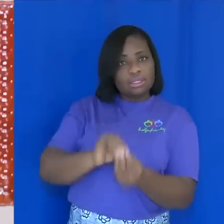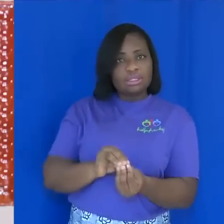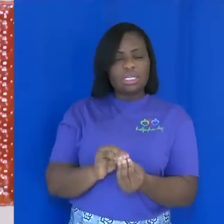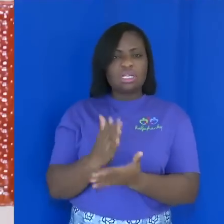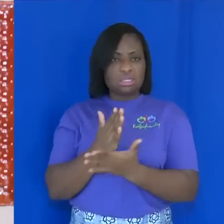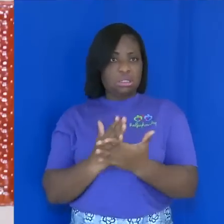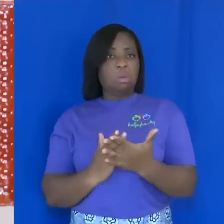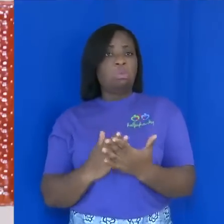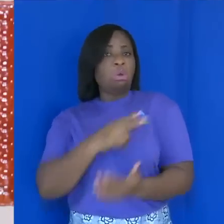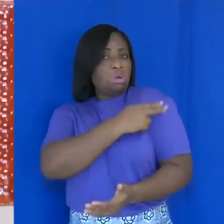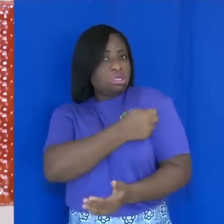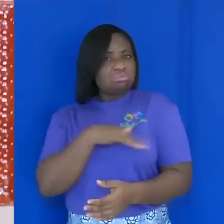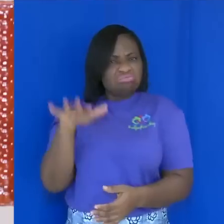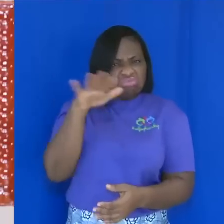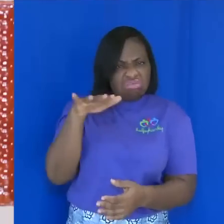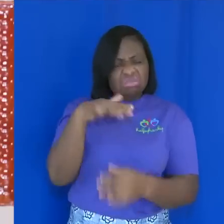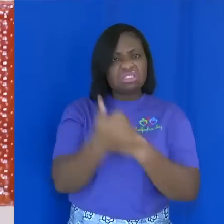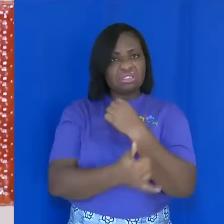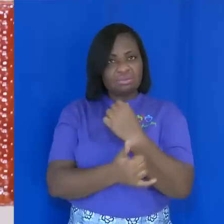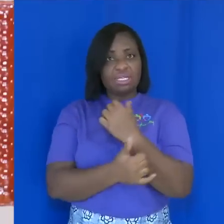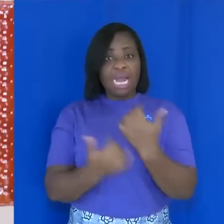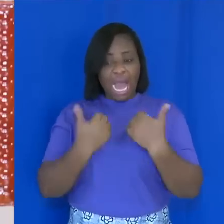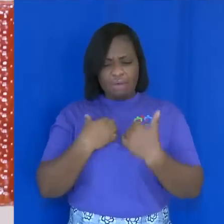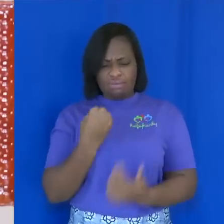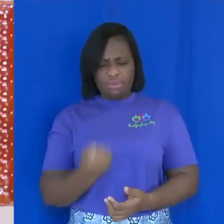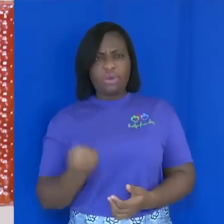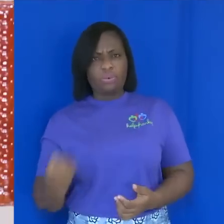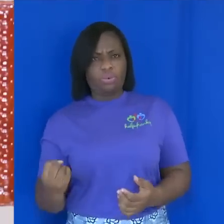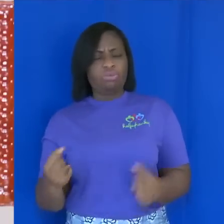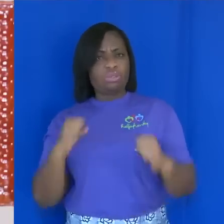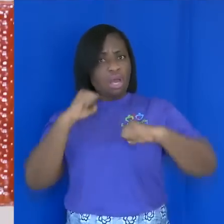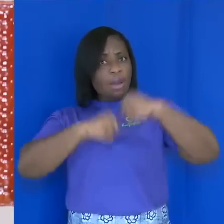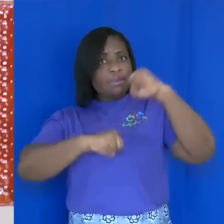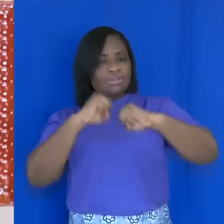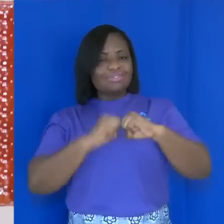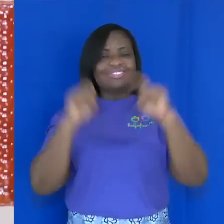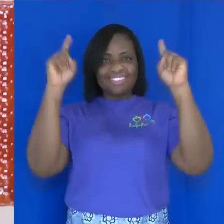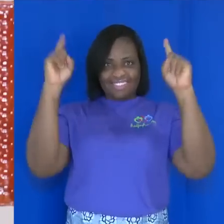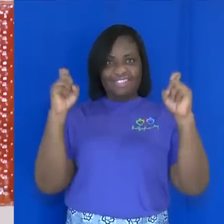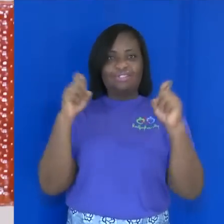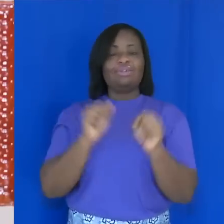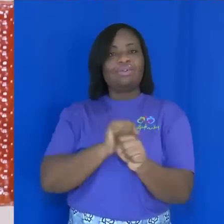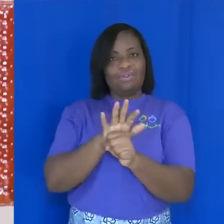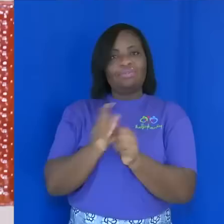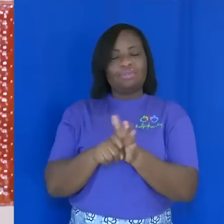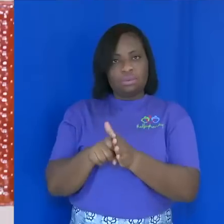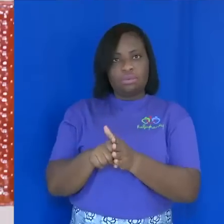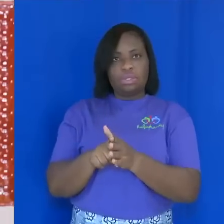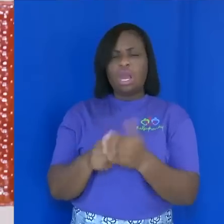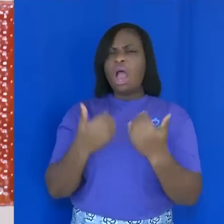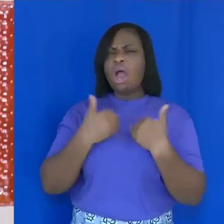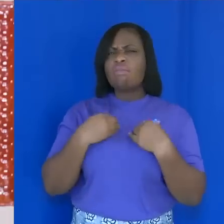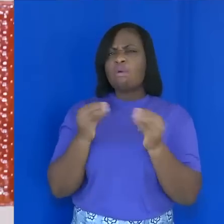some hospitals across the country have been equipped with the capacity to test for COVID-19. We now have